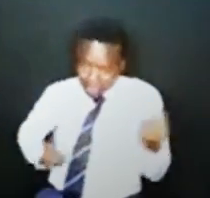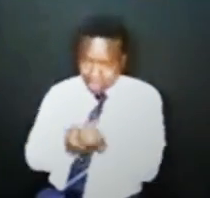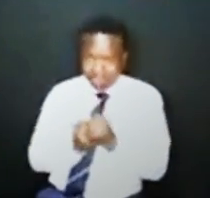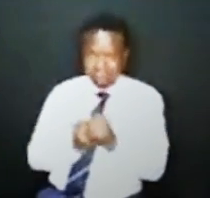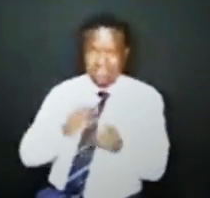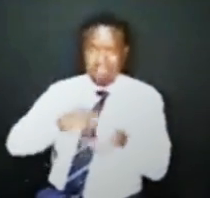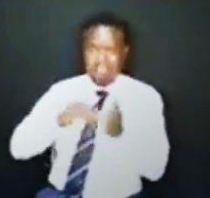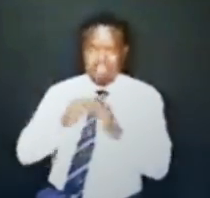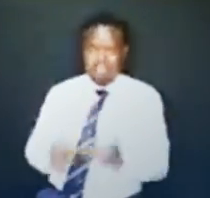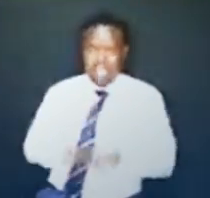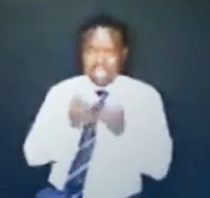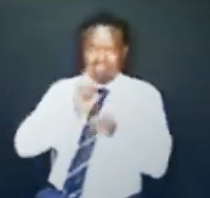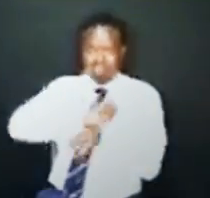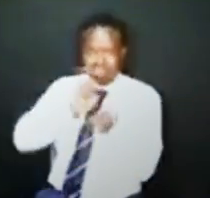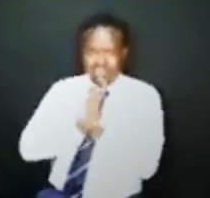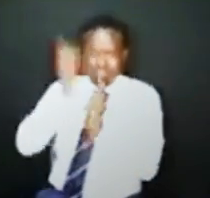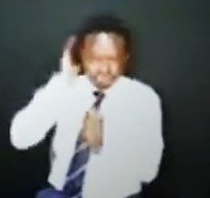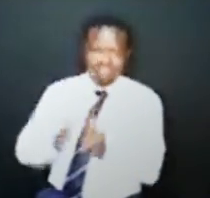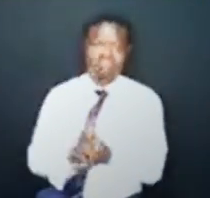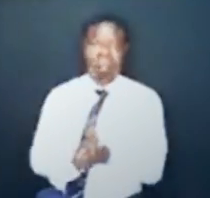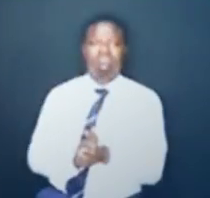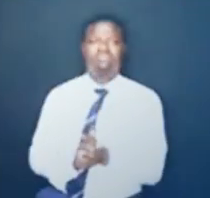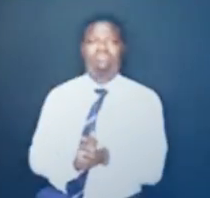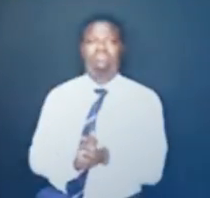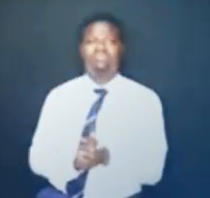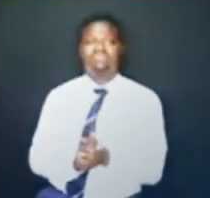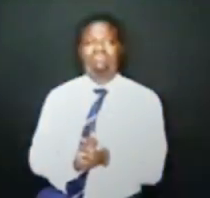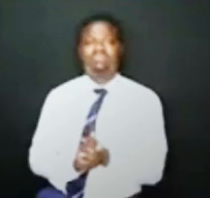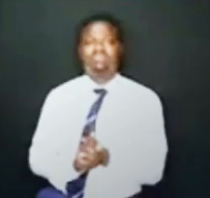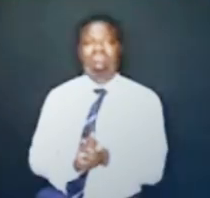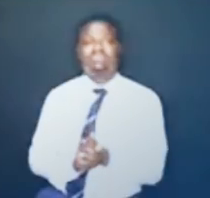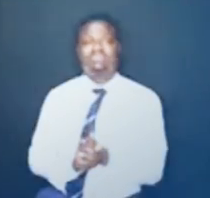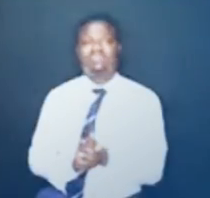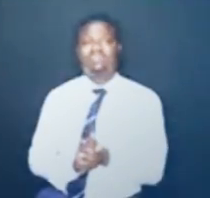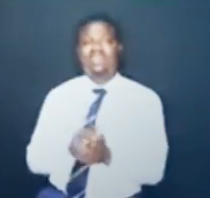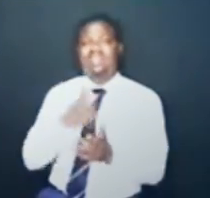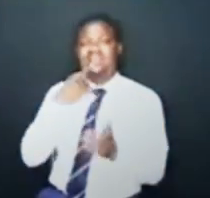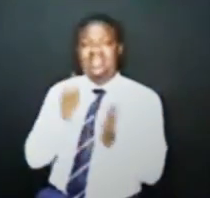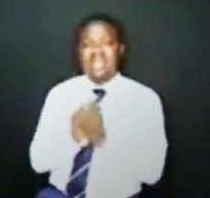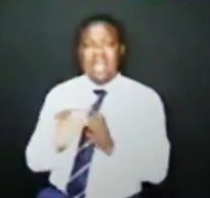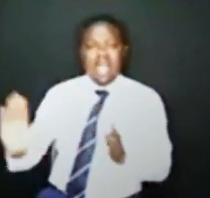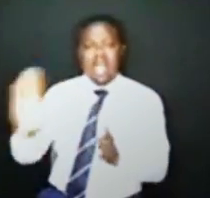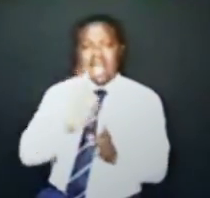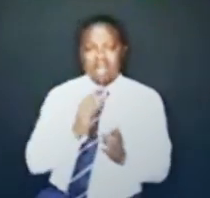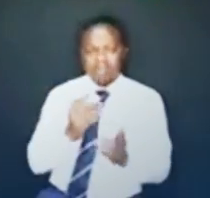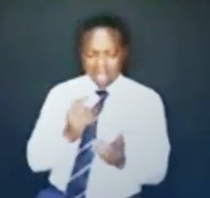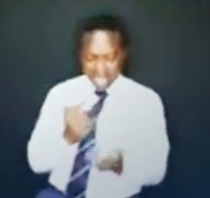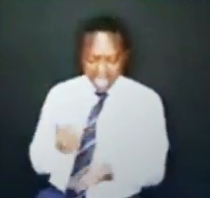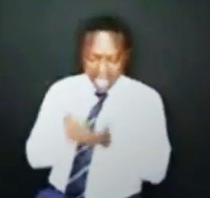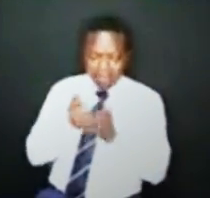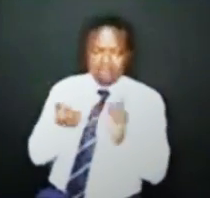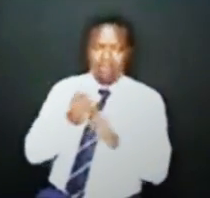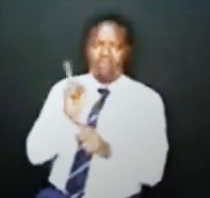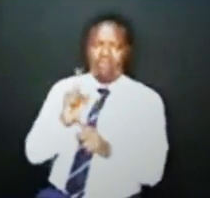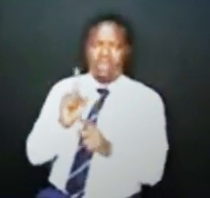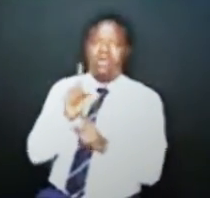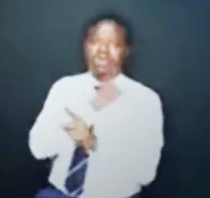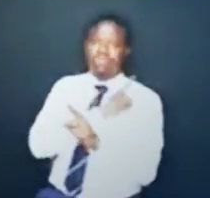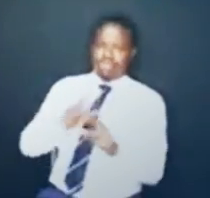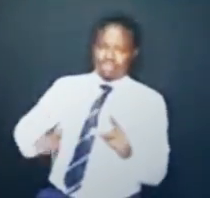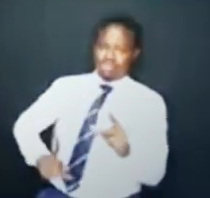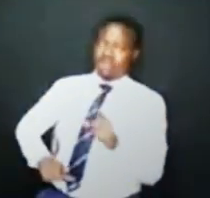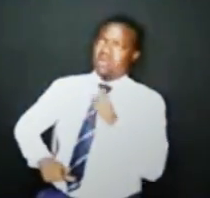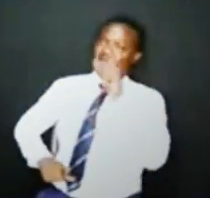Verse 8 says that our help is in the name of the Lord, the maker of heaven and